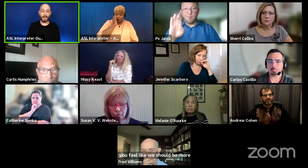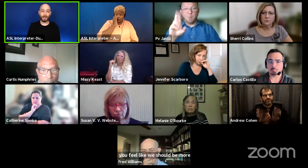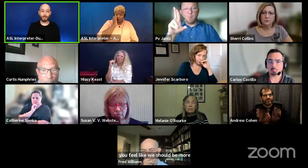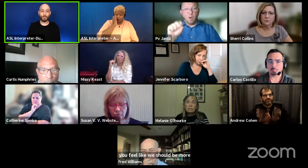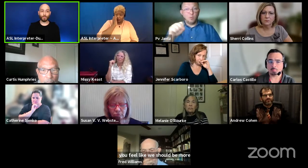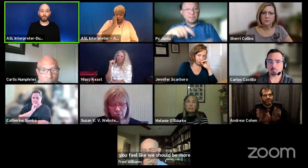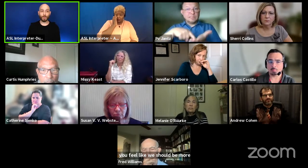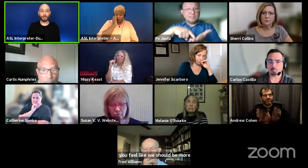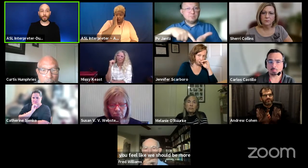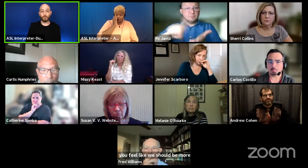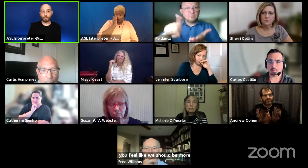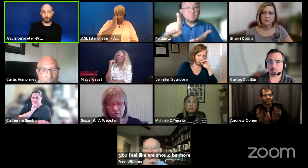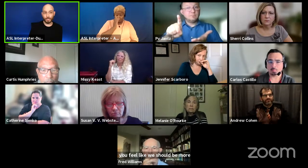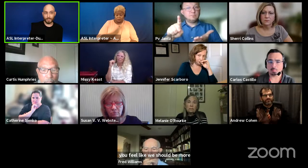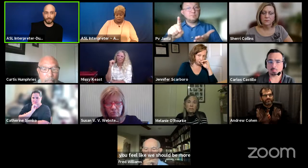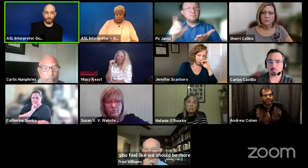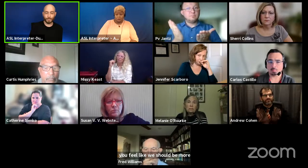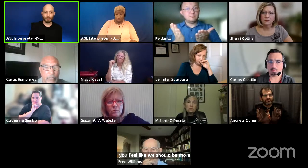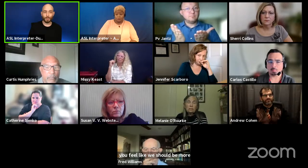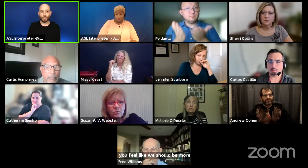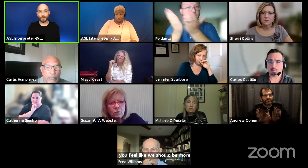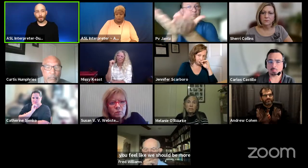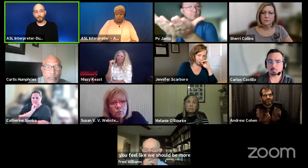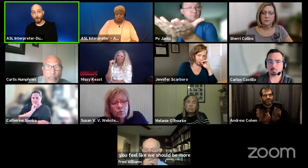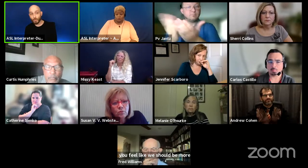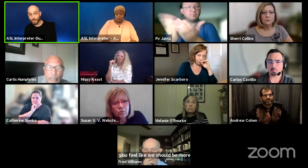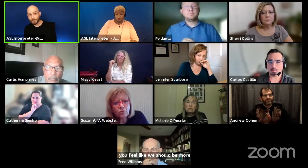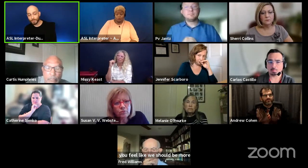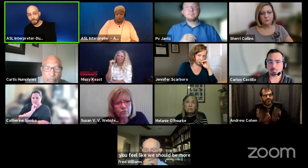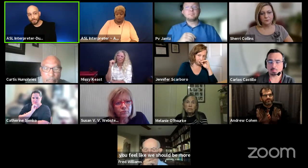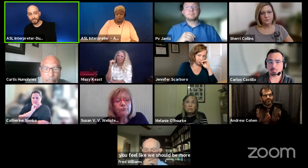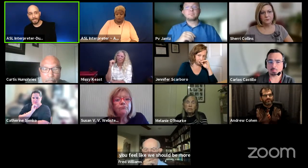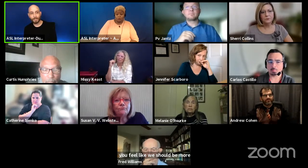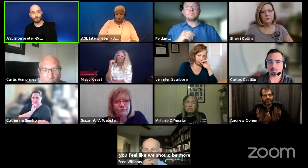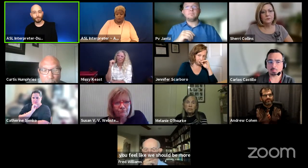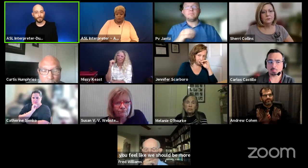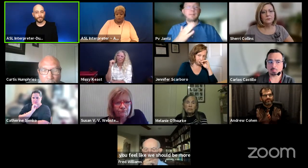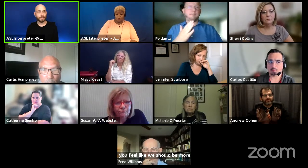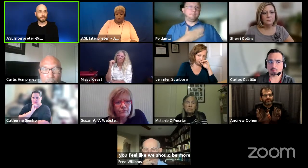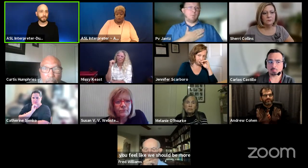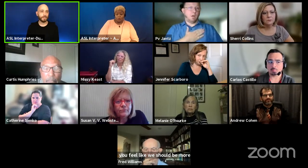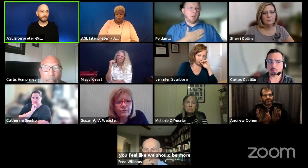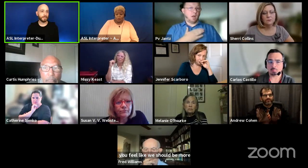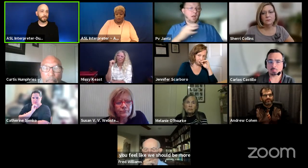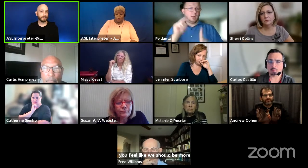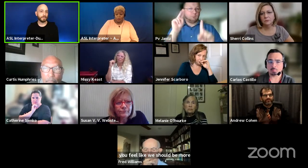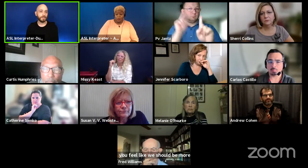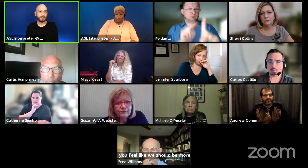it with a lower percentage, but with a bonus attached to it.